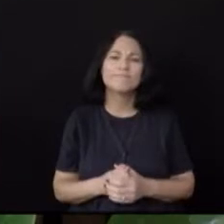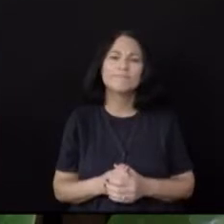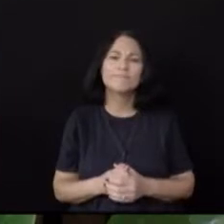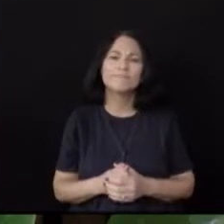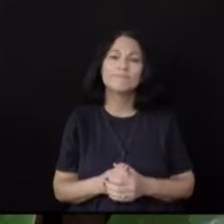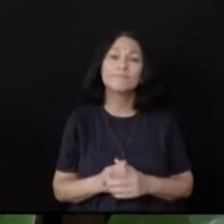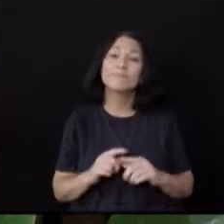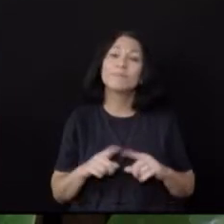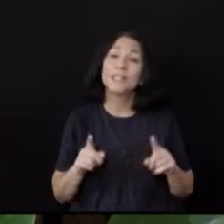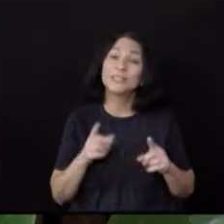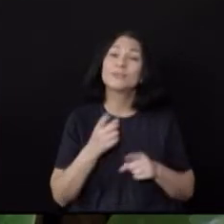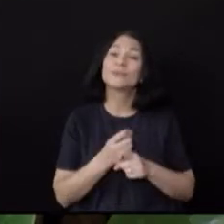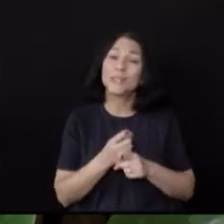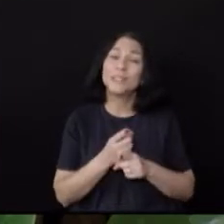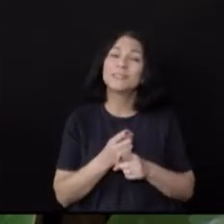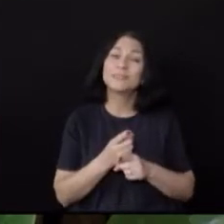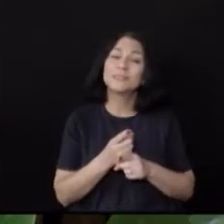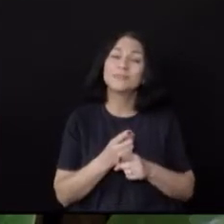but it's right.